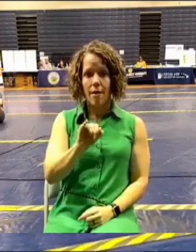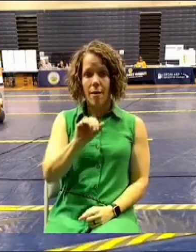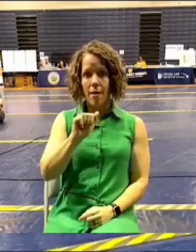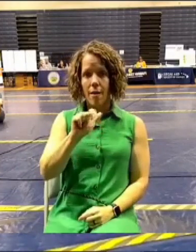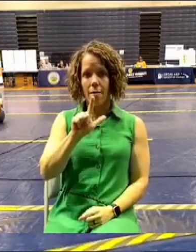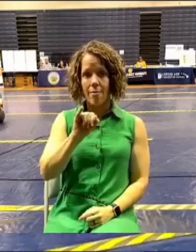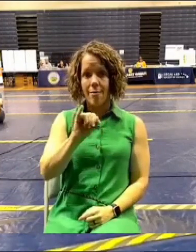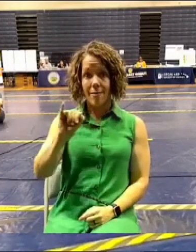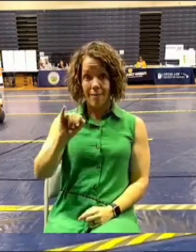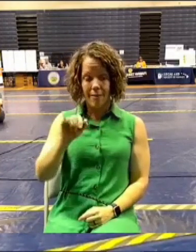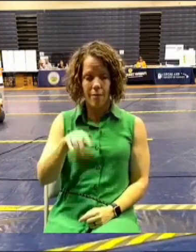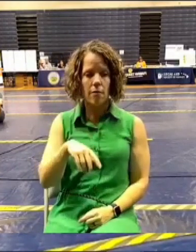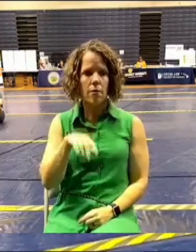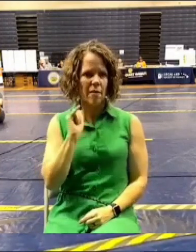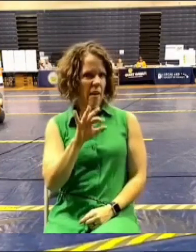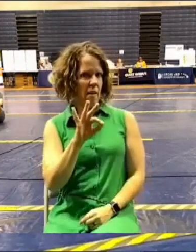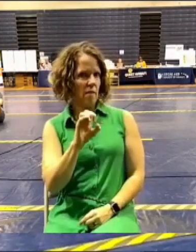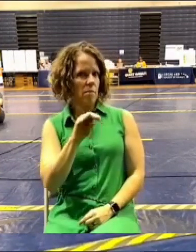this is FEMA,